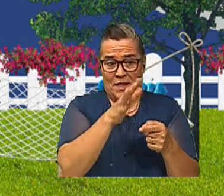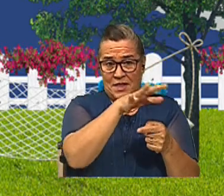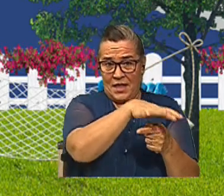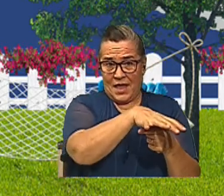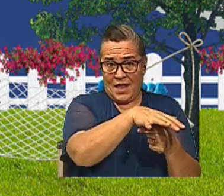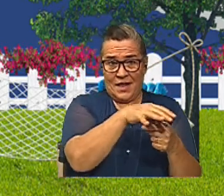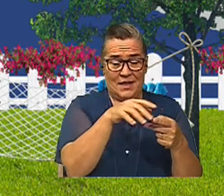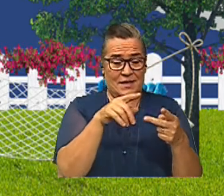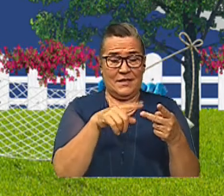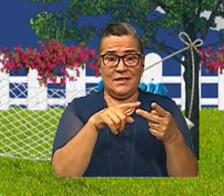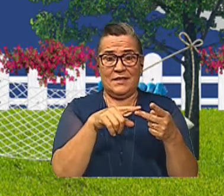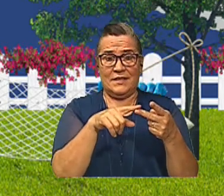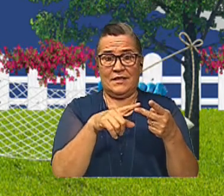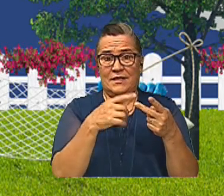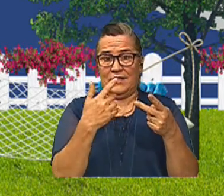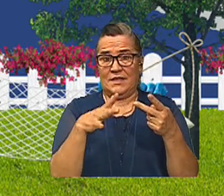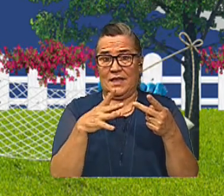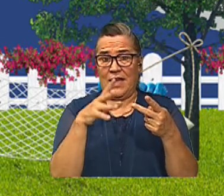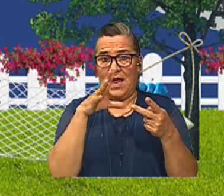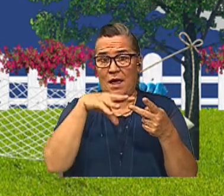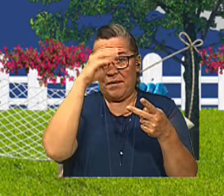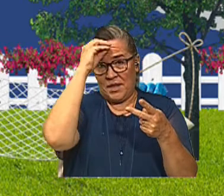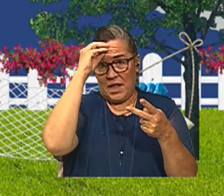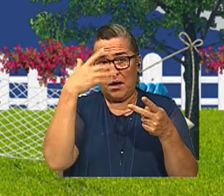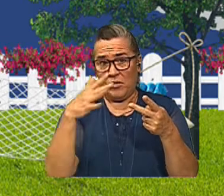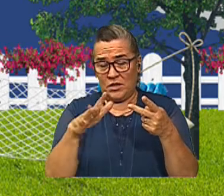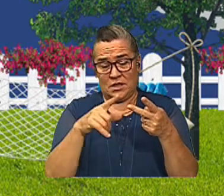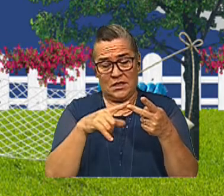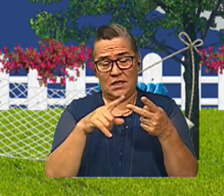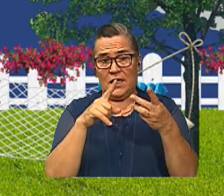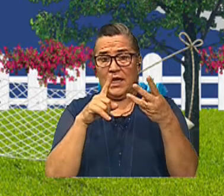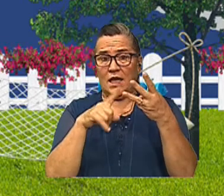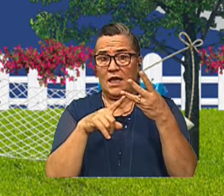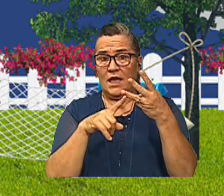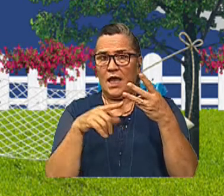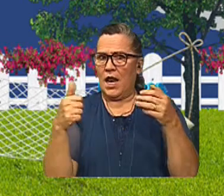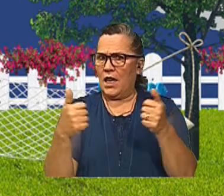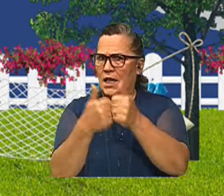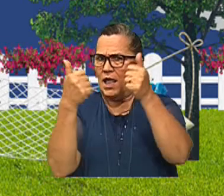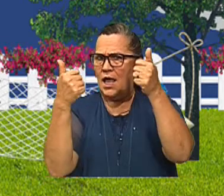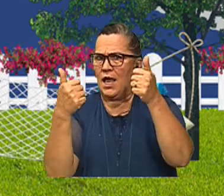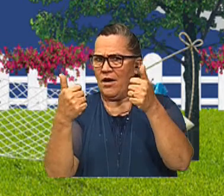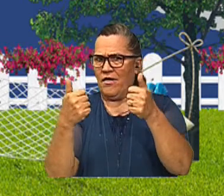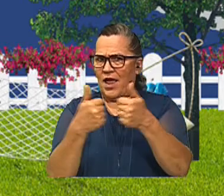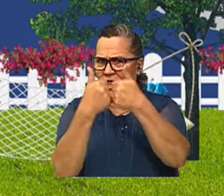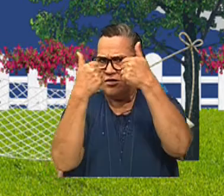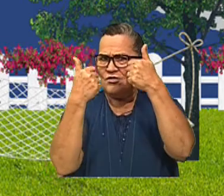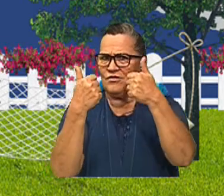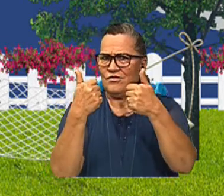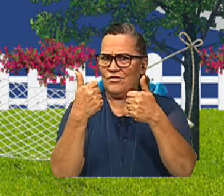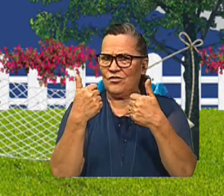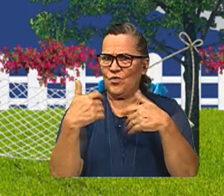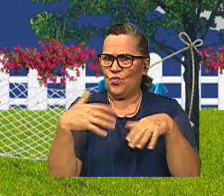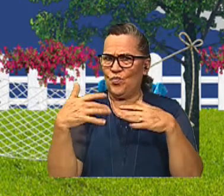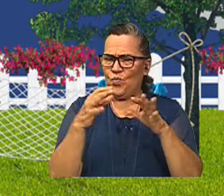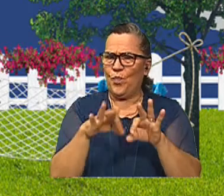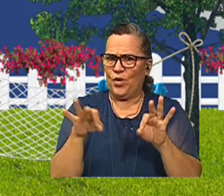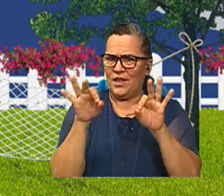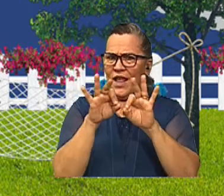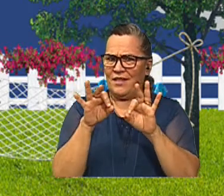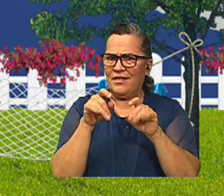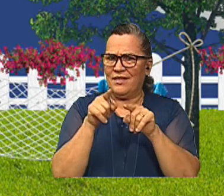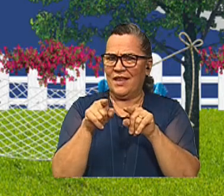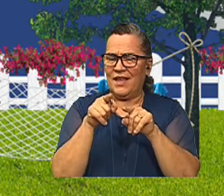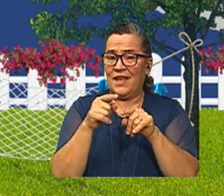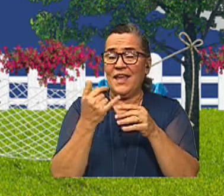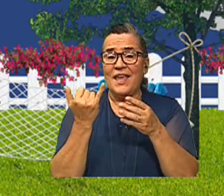okay. What we are going to learn, okay. The challenges are so important.